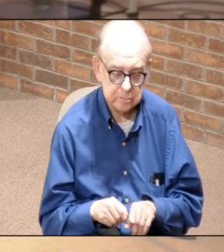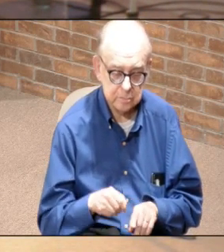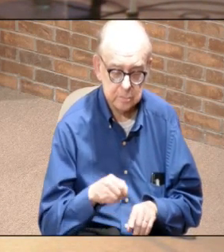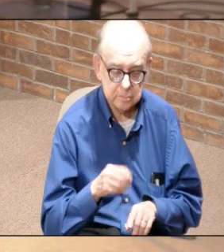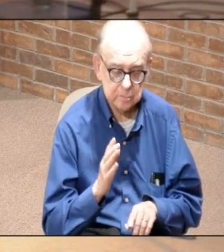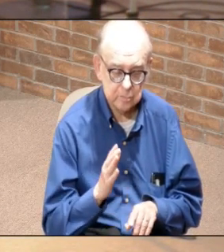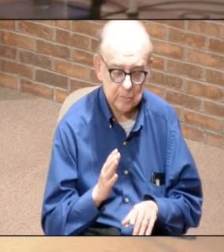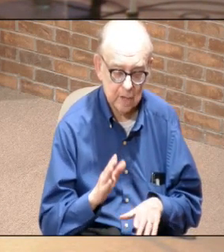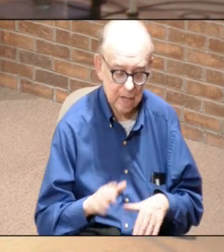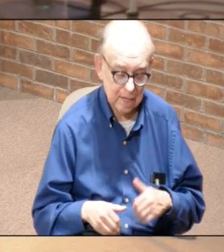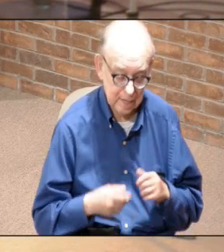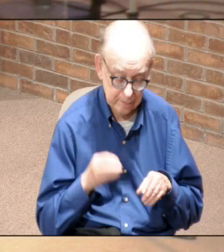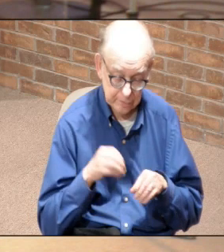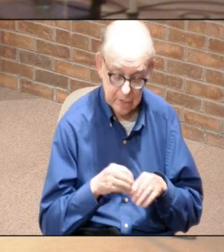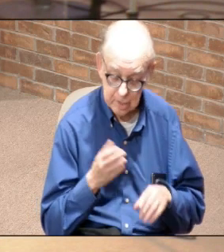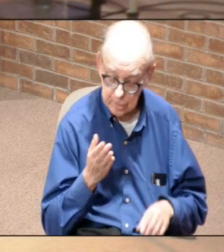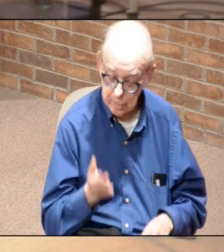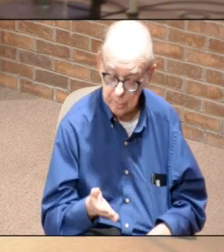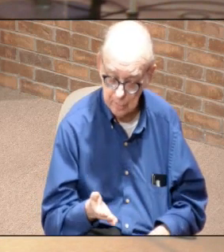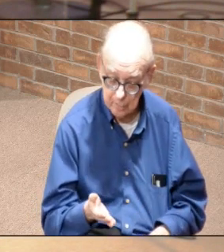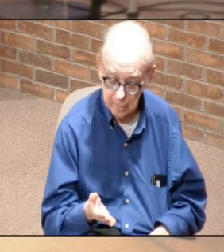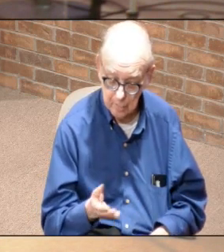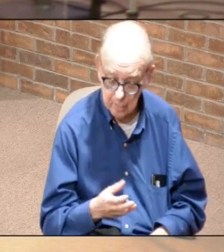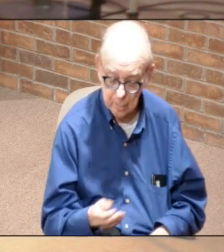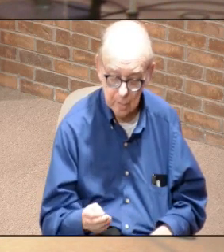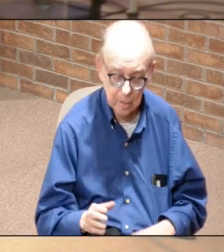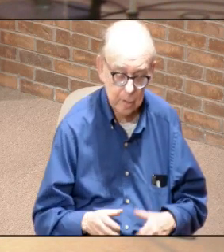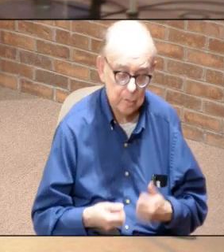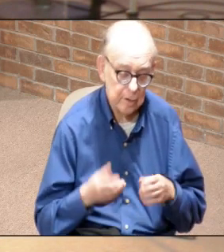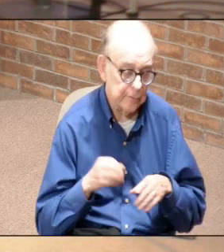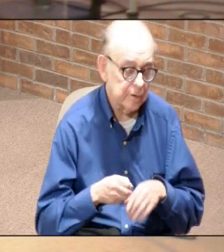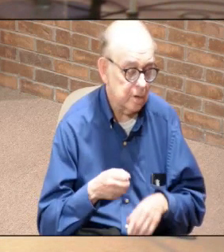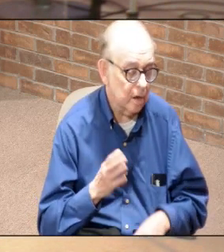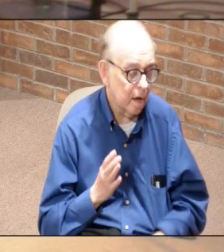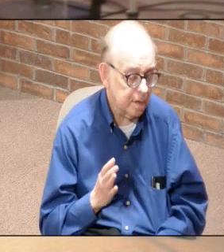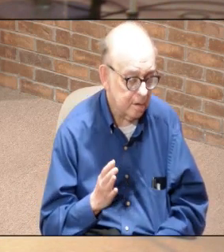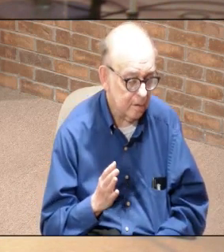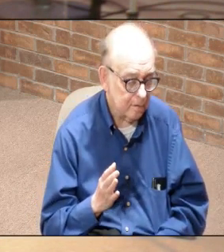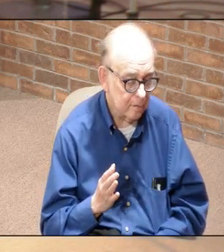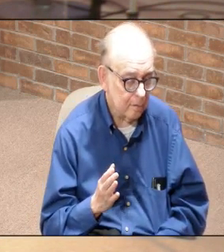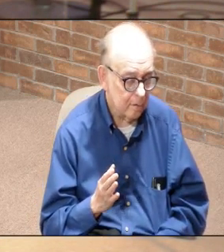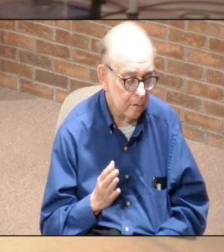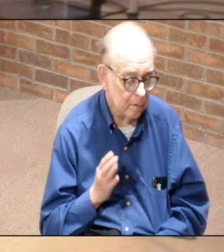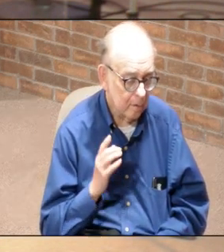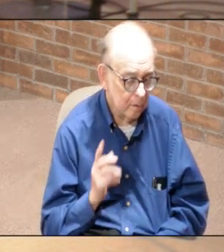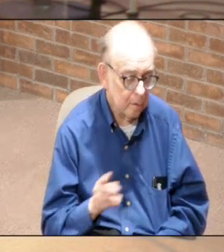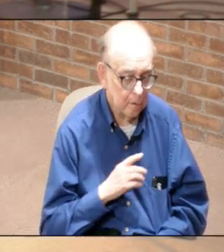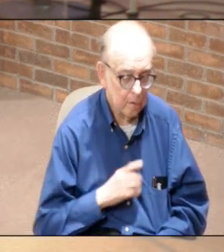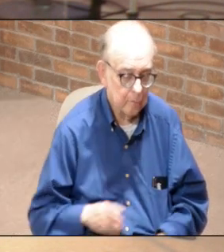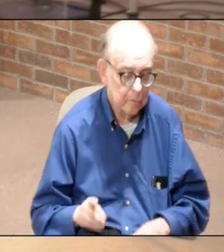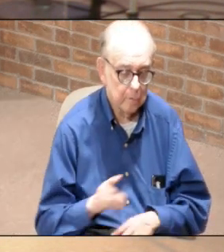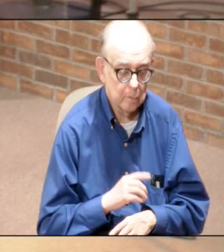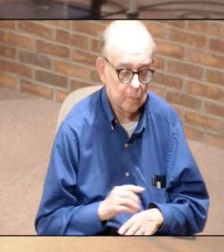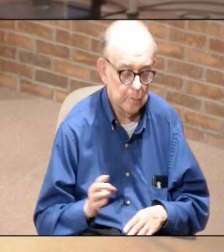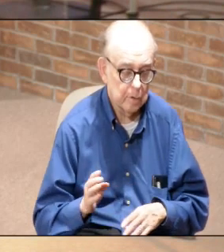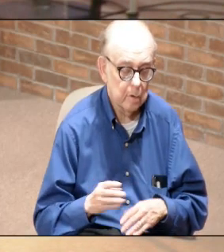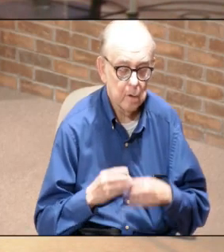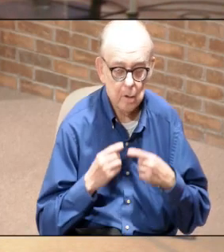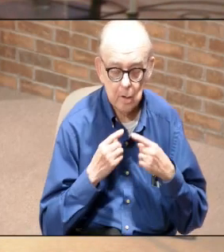God abides in you and you abide in him, your kingdom will